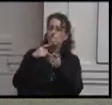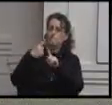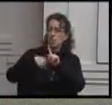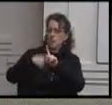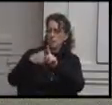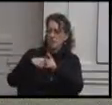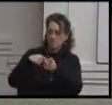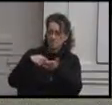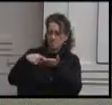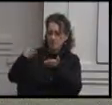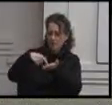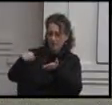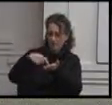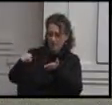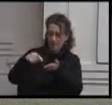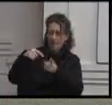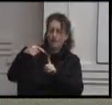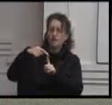Well,